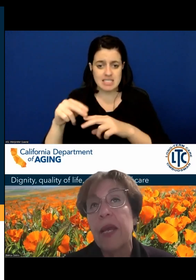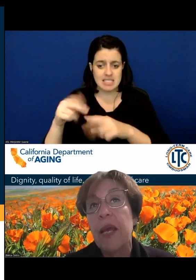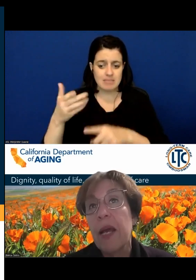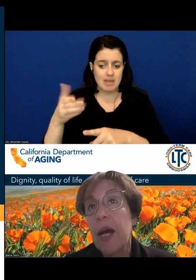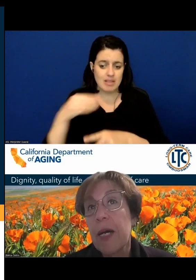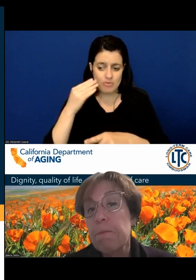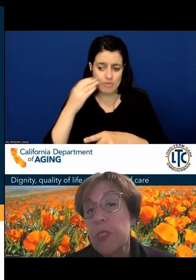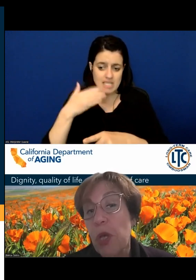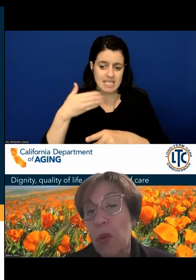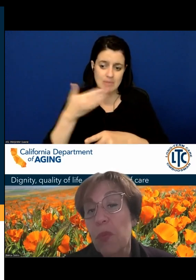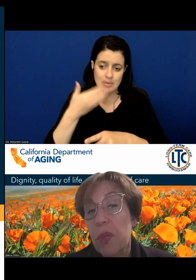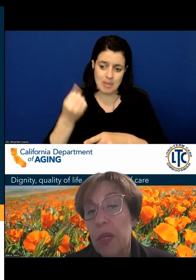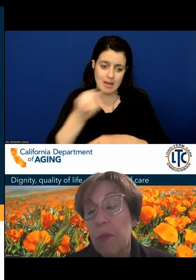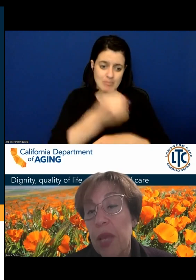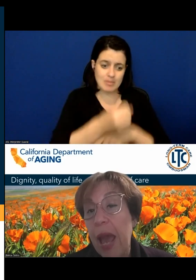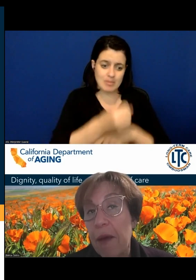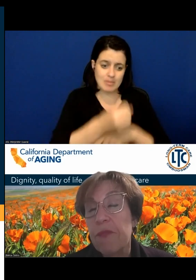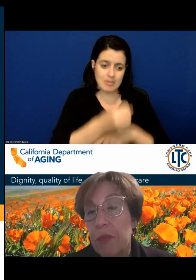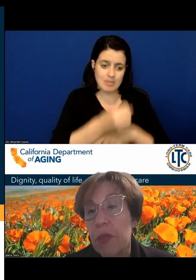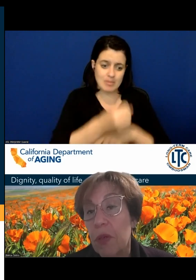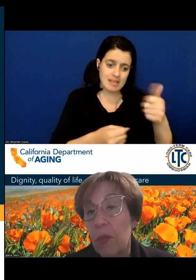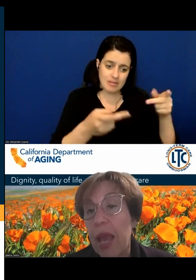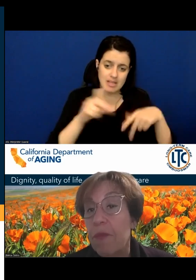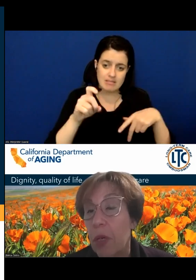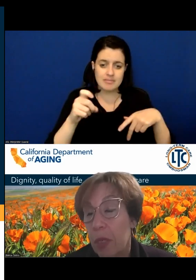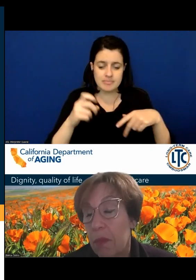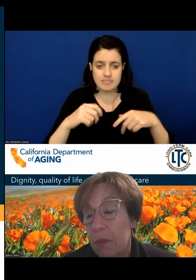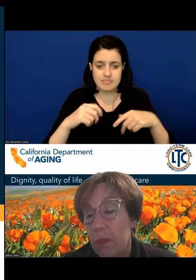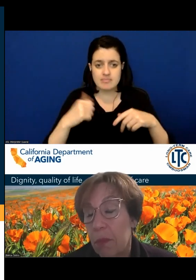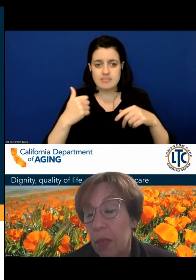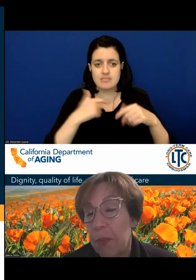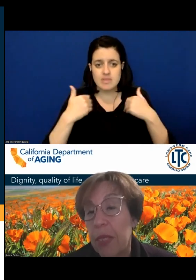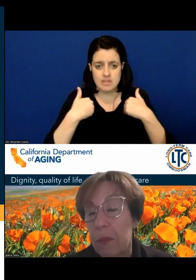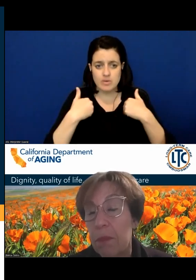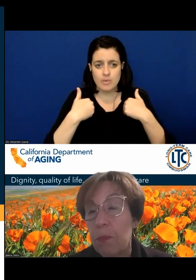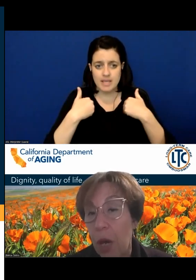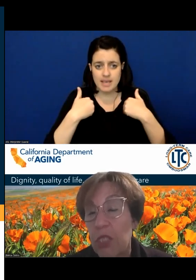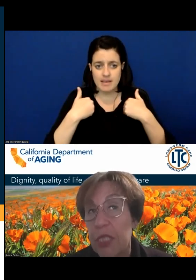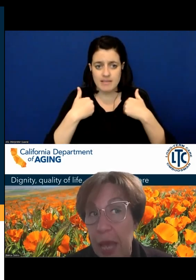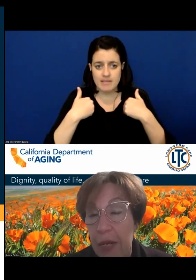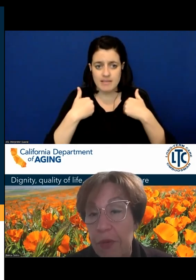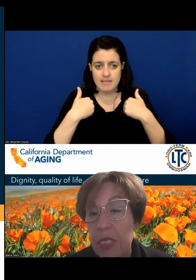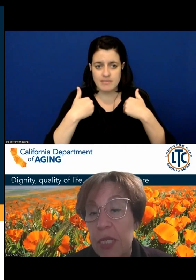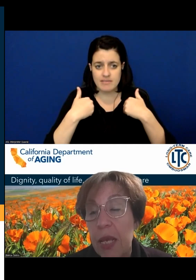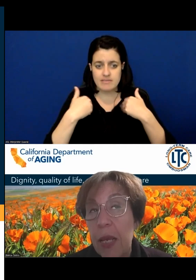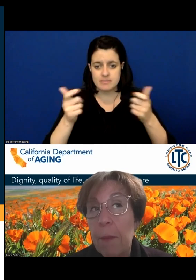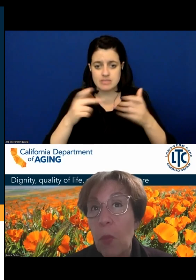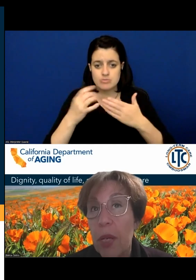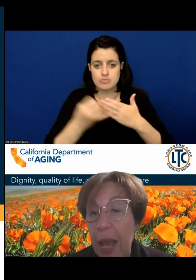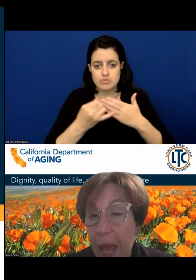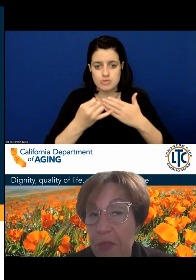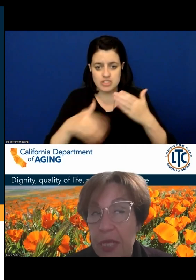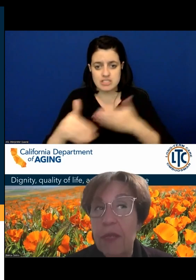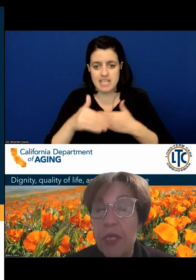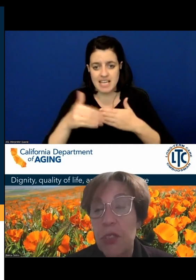at. So we have a big project ahead of us, but what